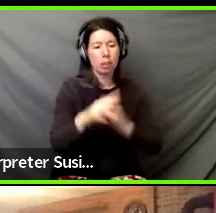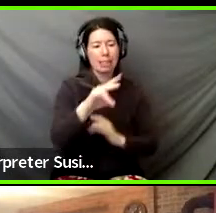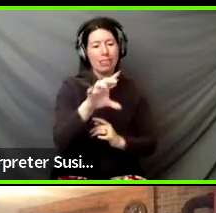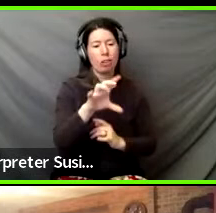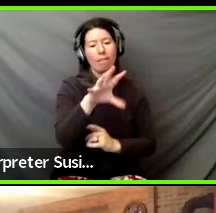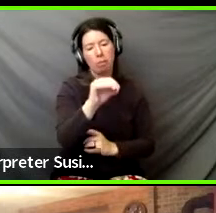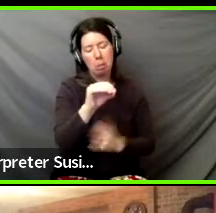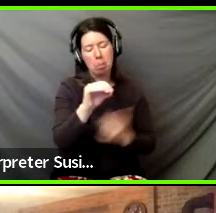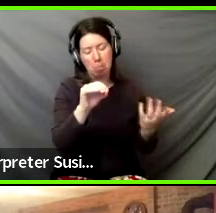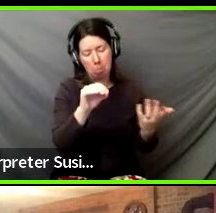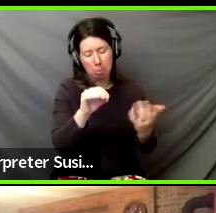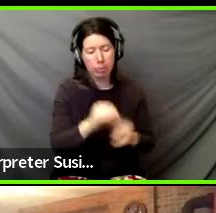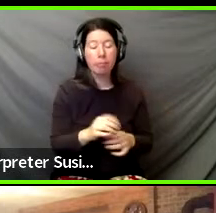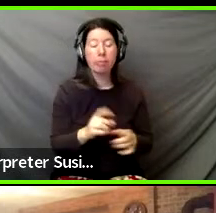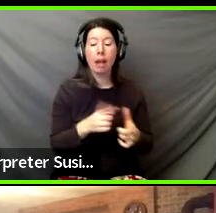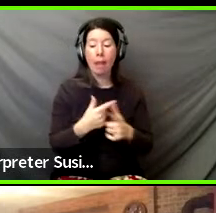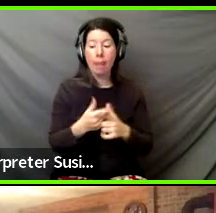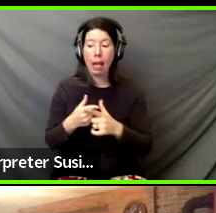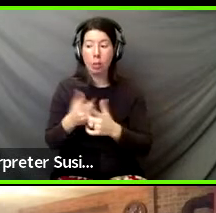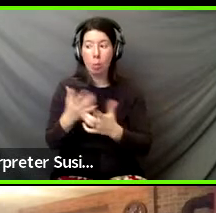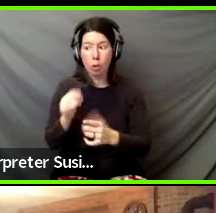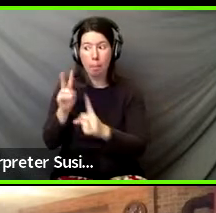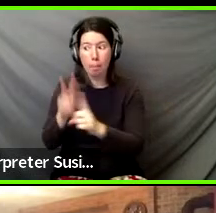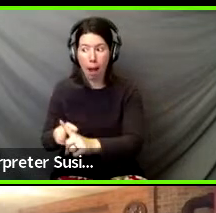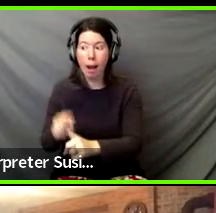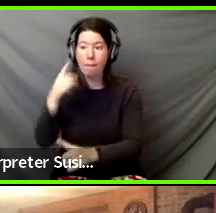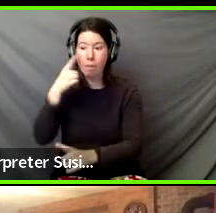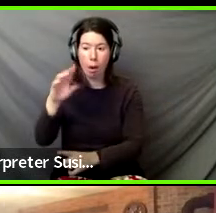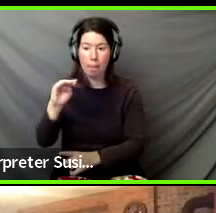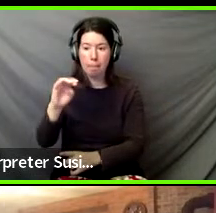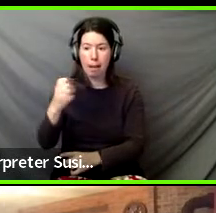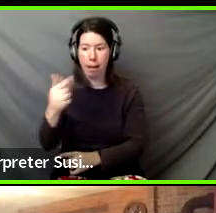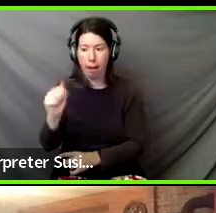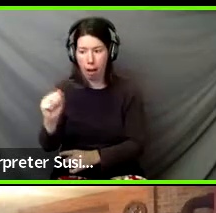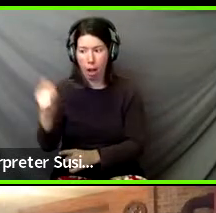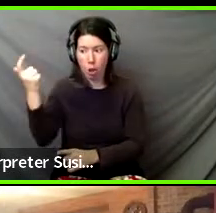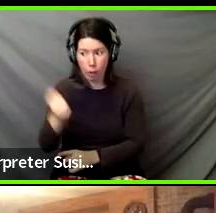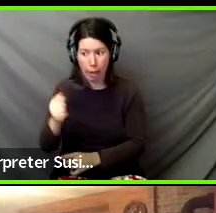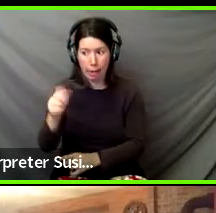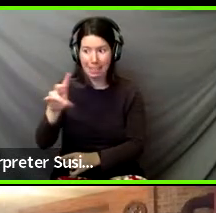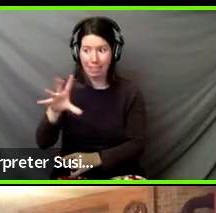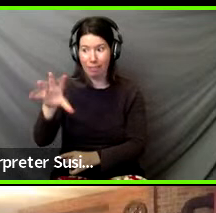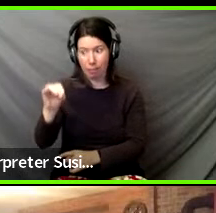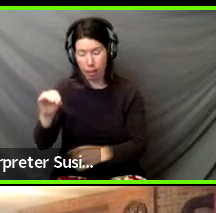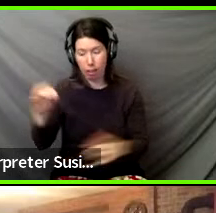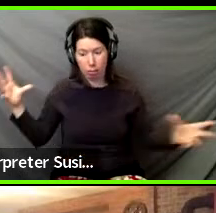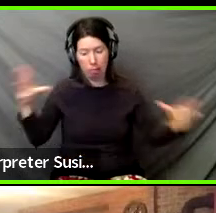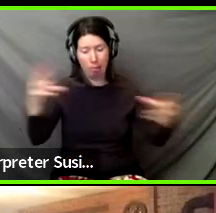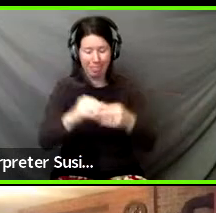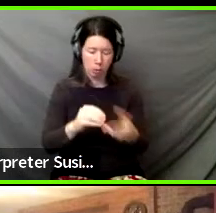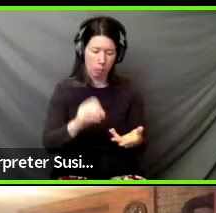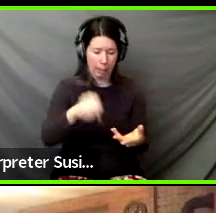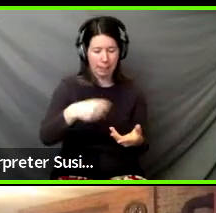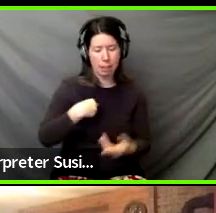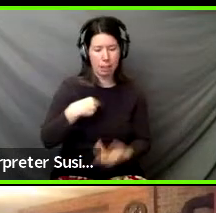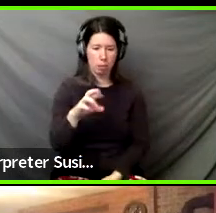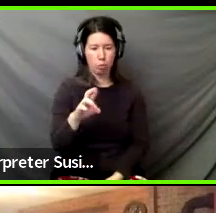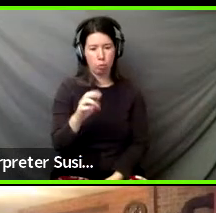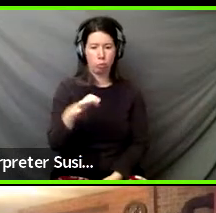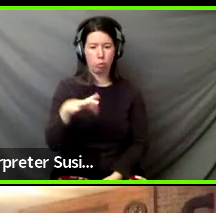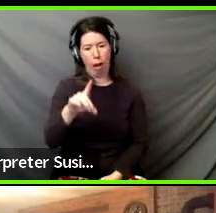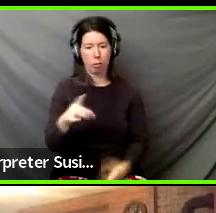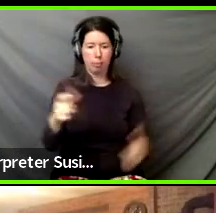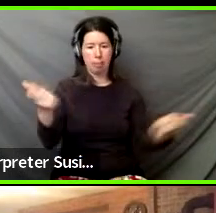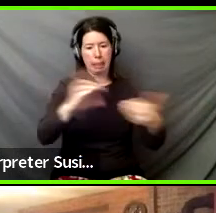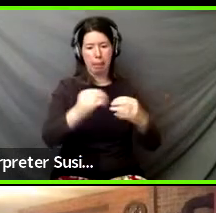to also maybe submit for the mega grant at 750. So they are somewhat round numbers. But if I gave